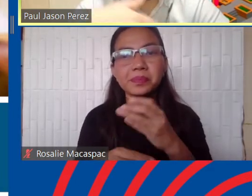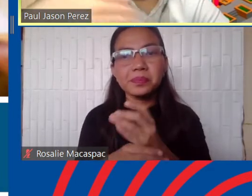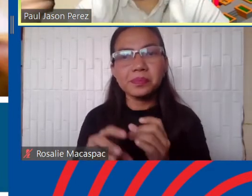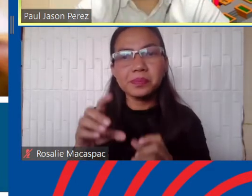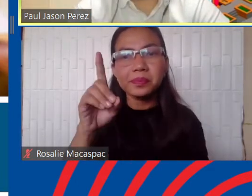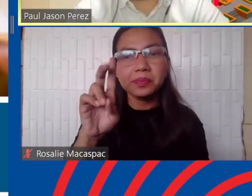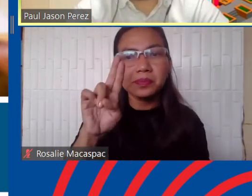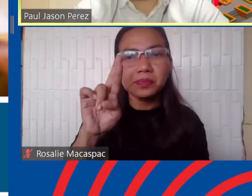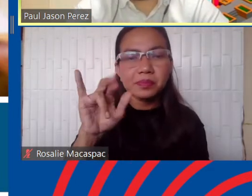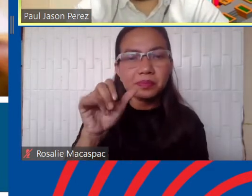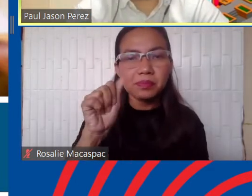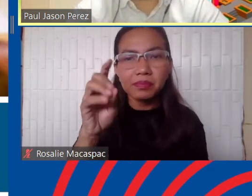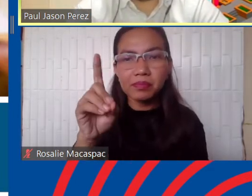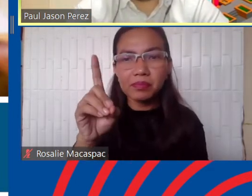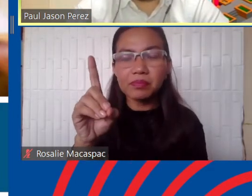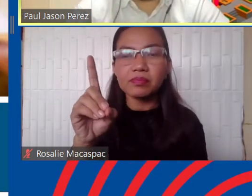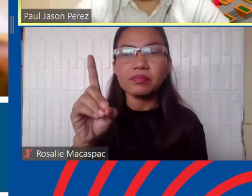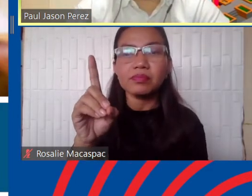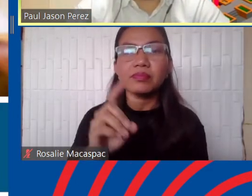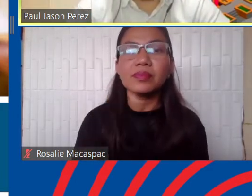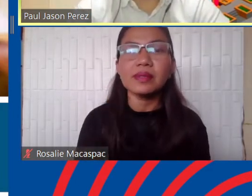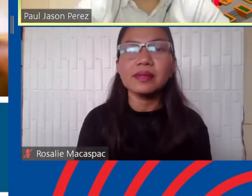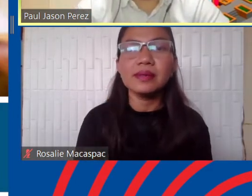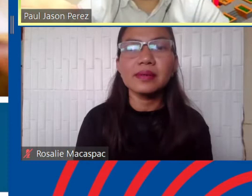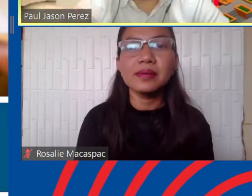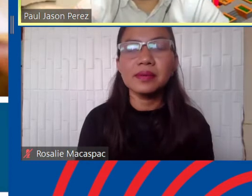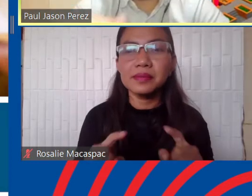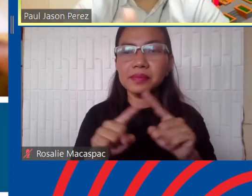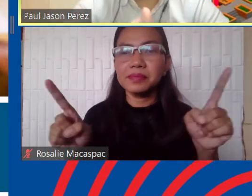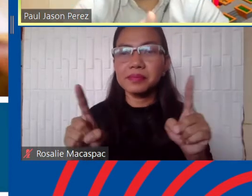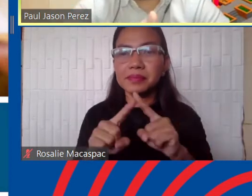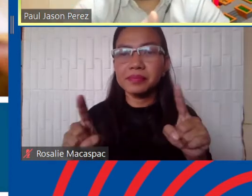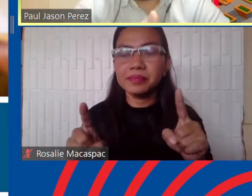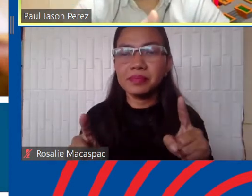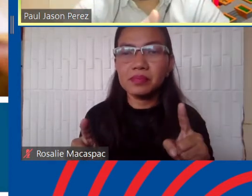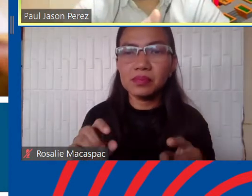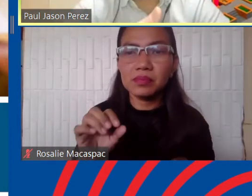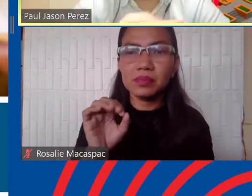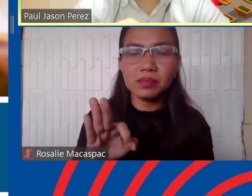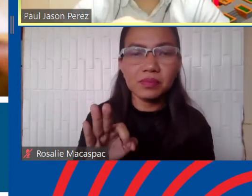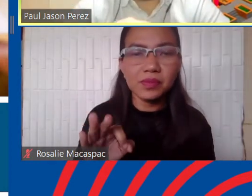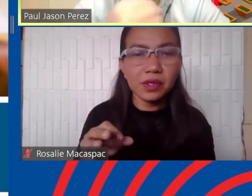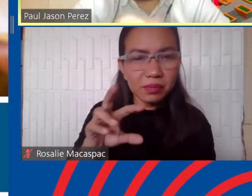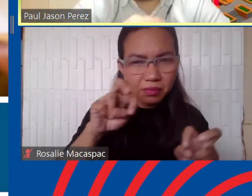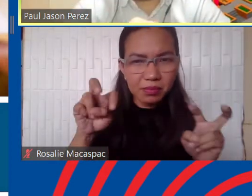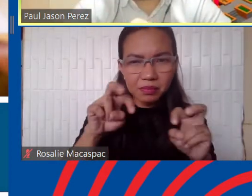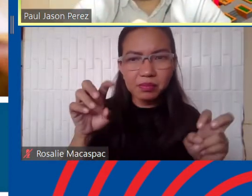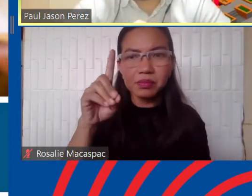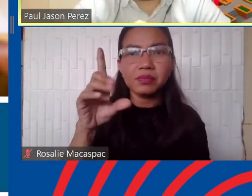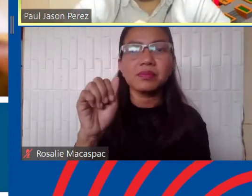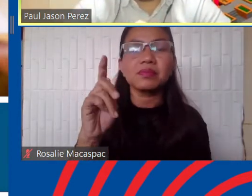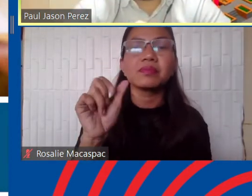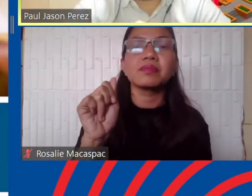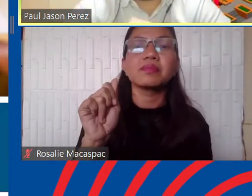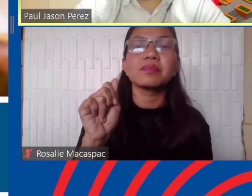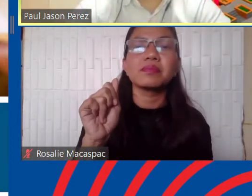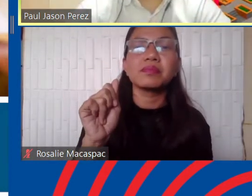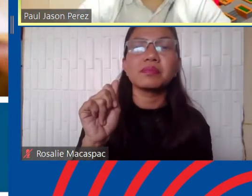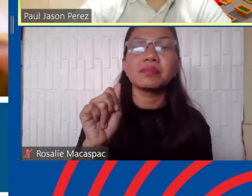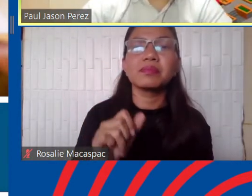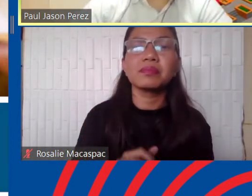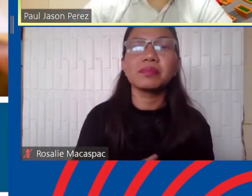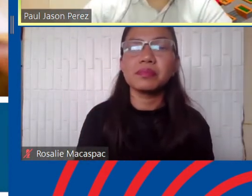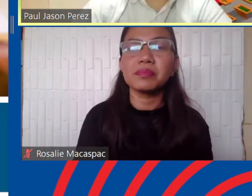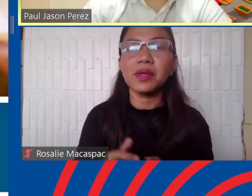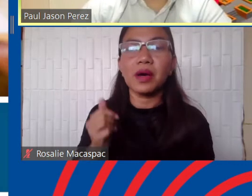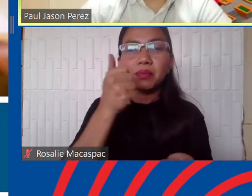an institution, there's a fee. But if you're just searching for data, or if as an individual researcher, you can upload